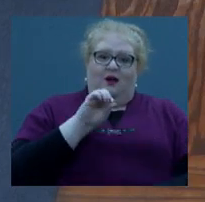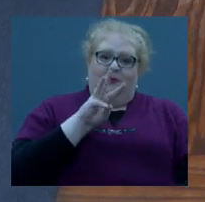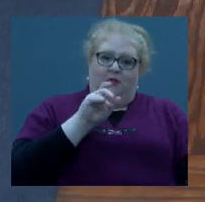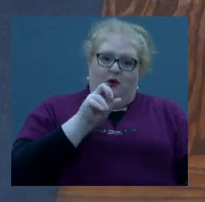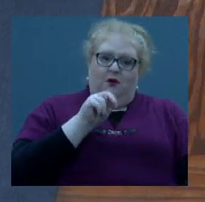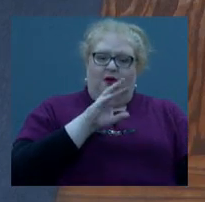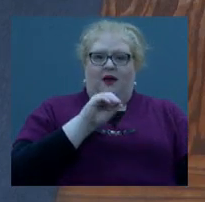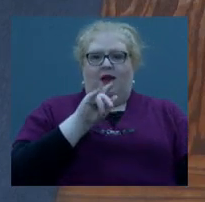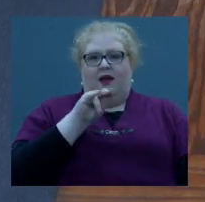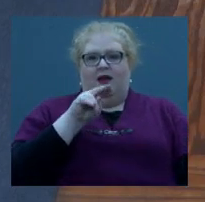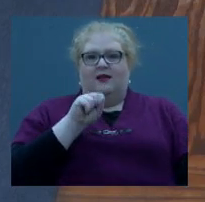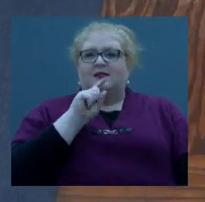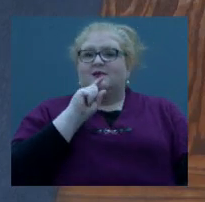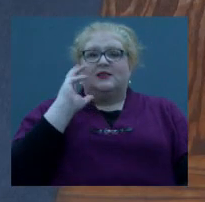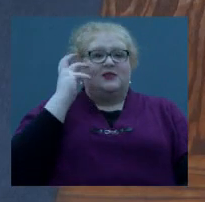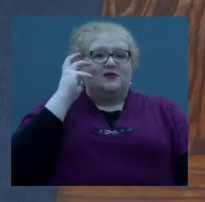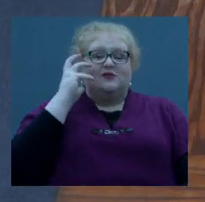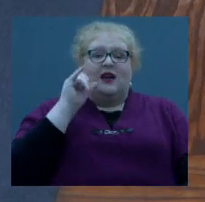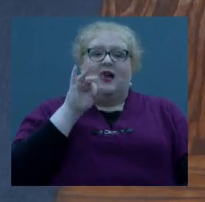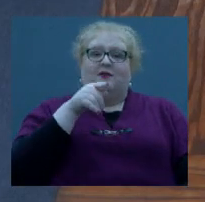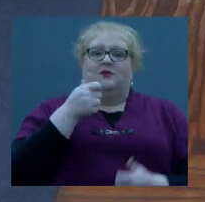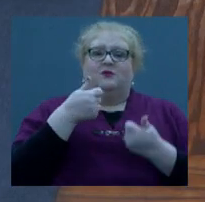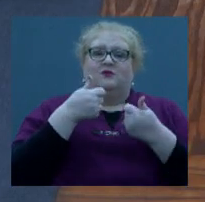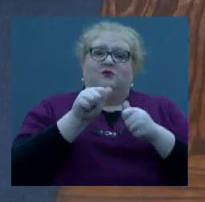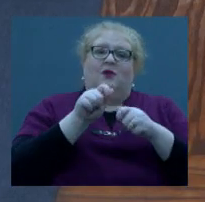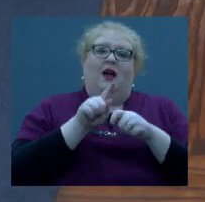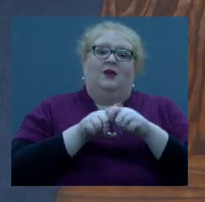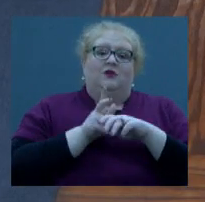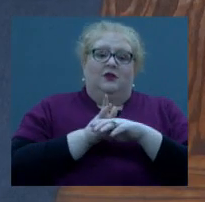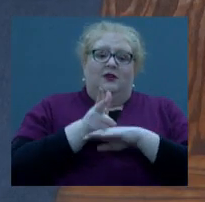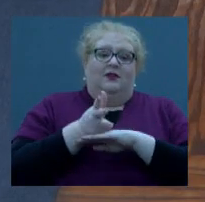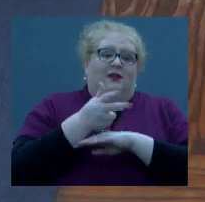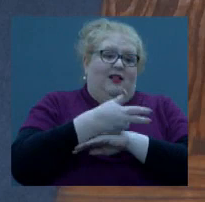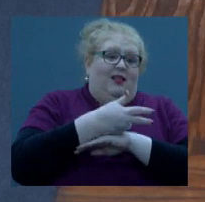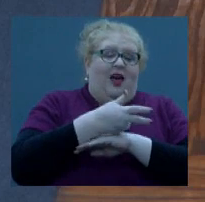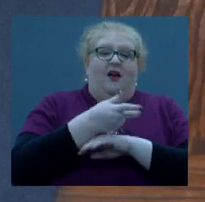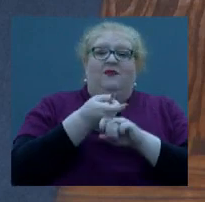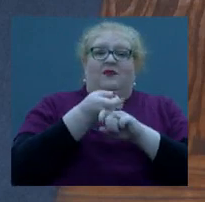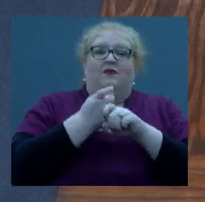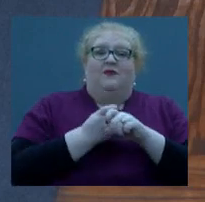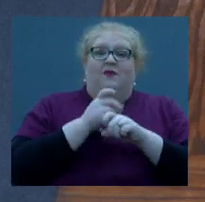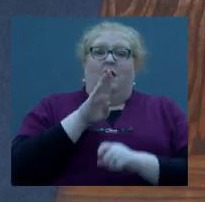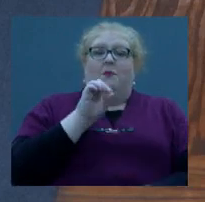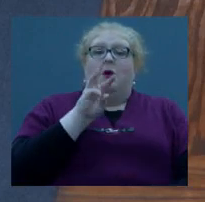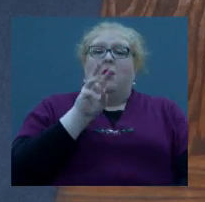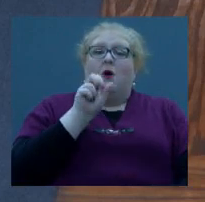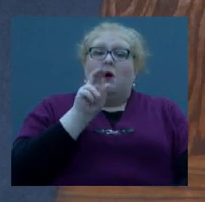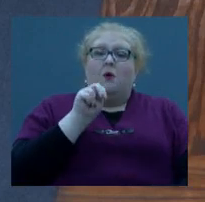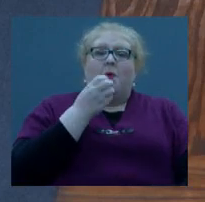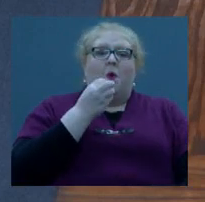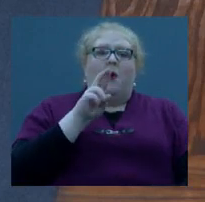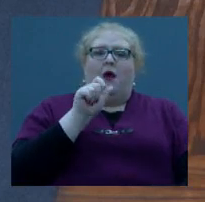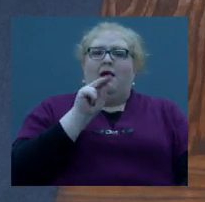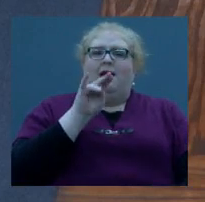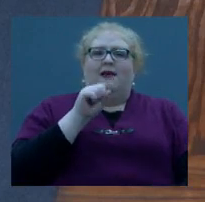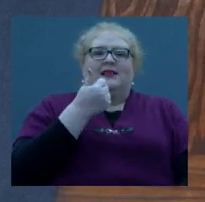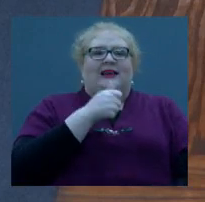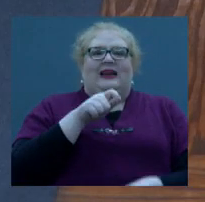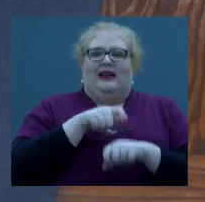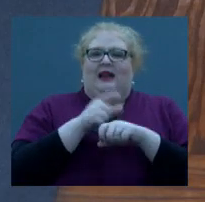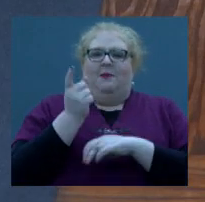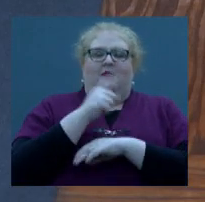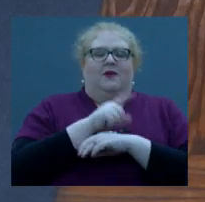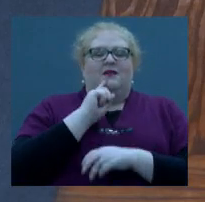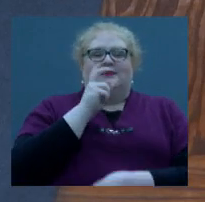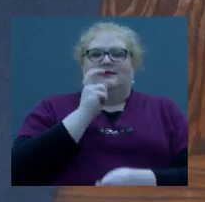worse. If you try to make a left-hand turn out of Bowman or Canis at any time of the day, it's very difficult. I'll